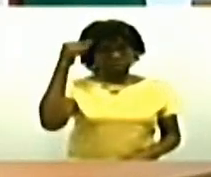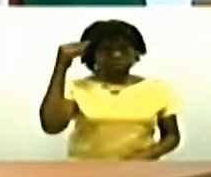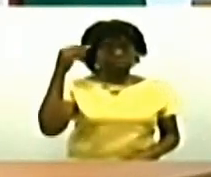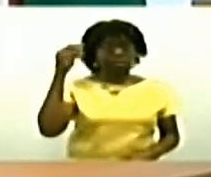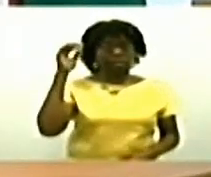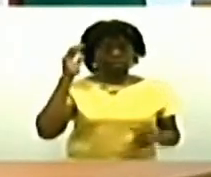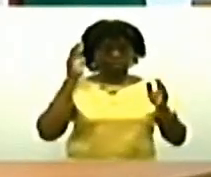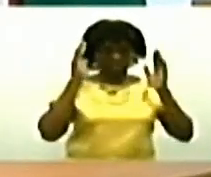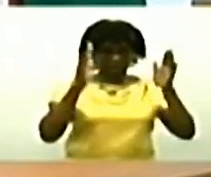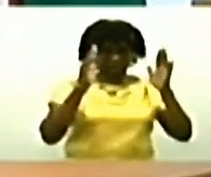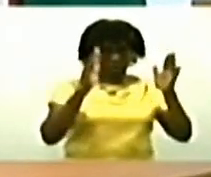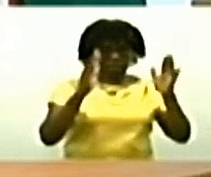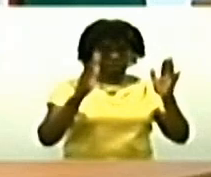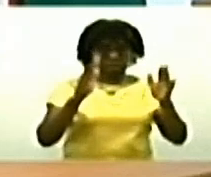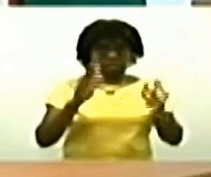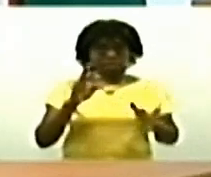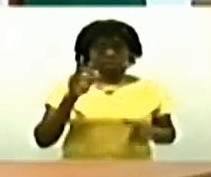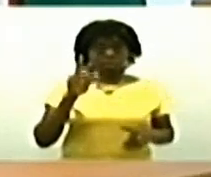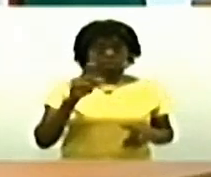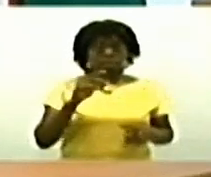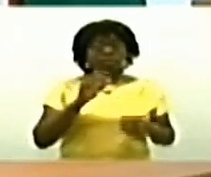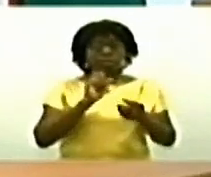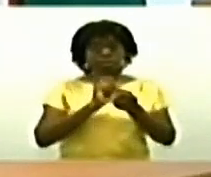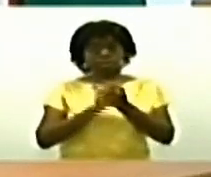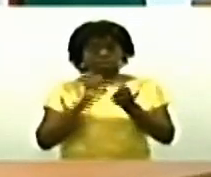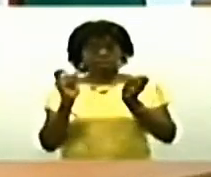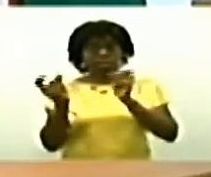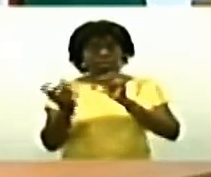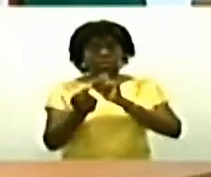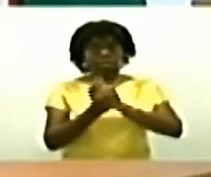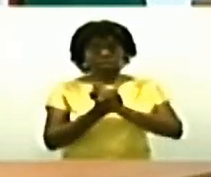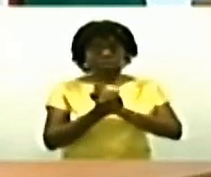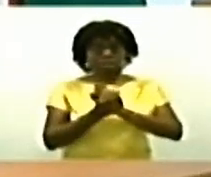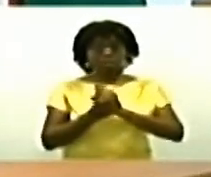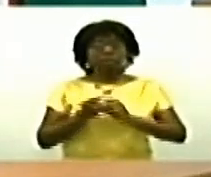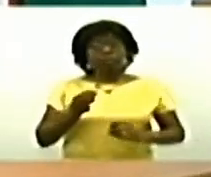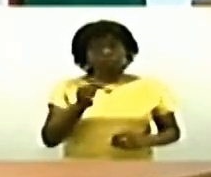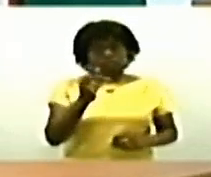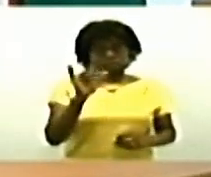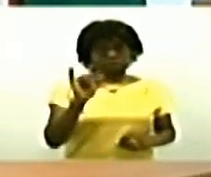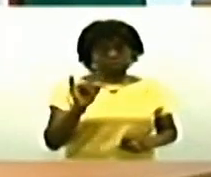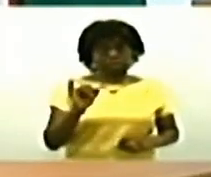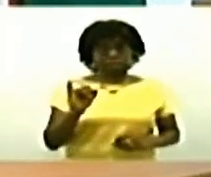of as transformative. Fishing.